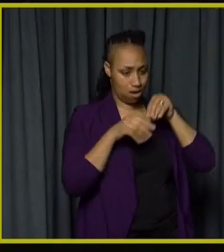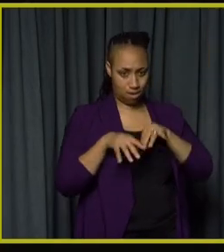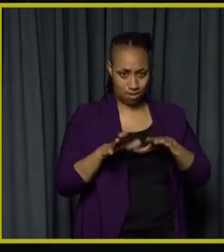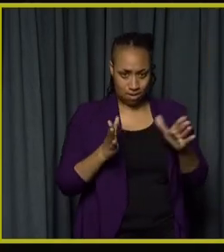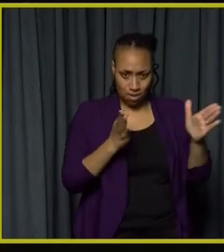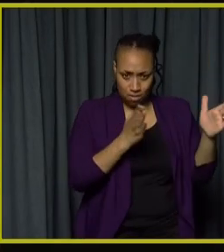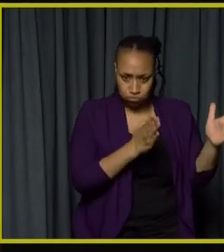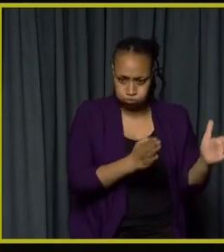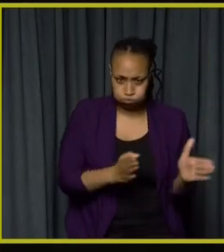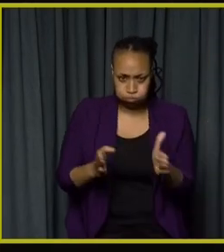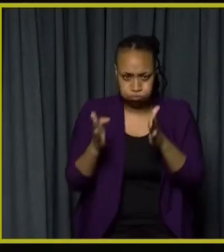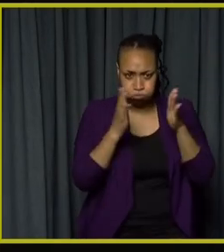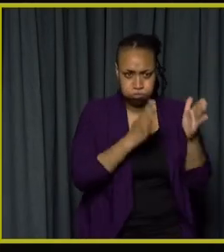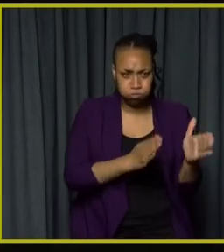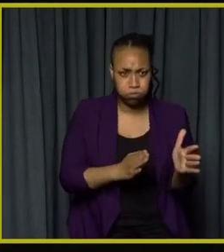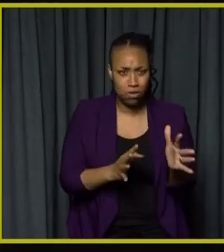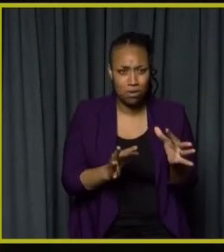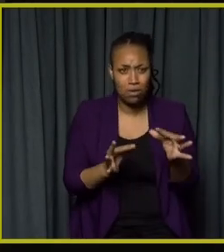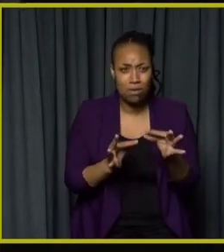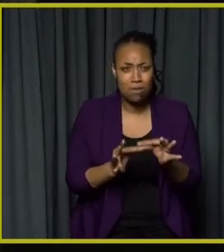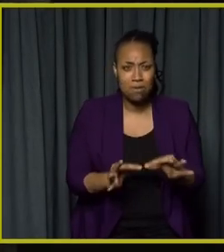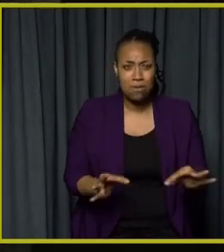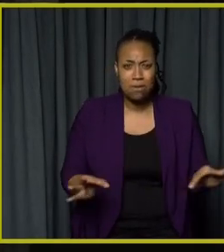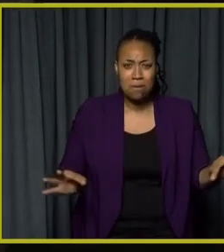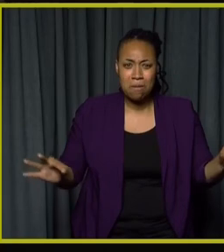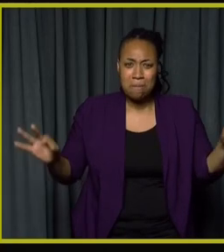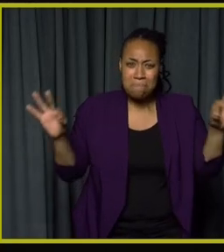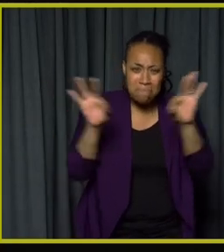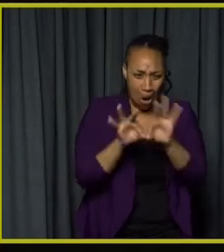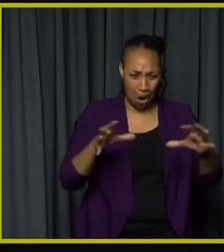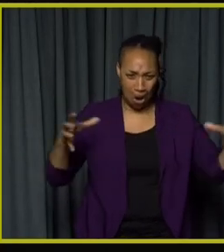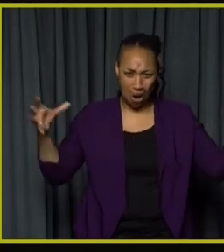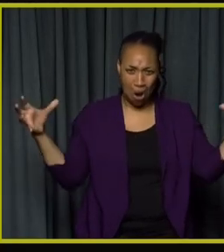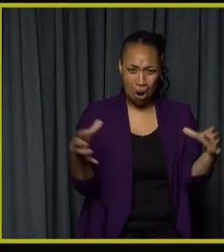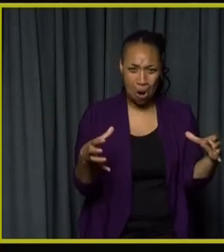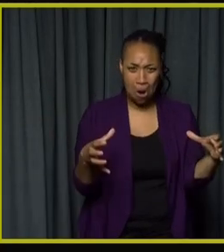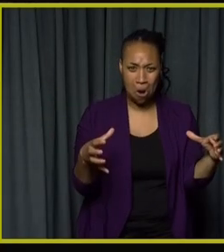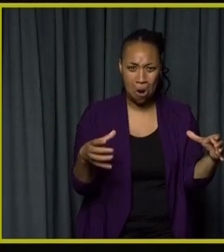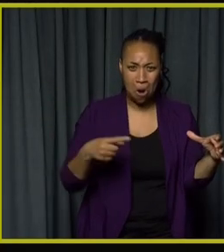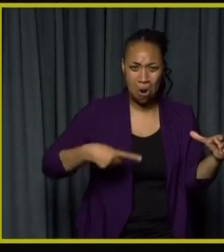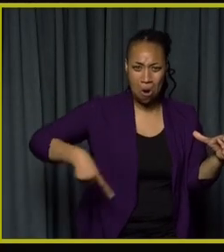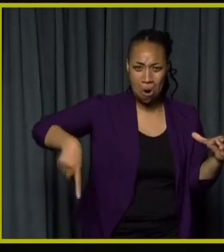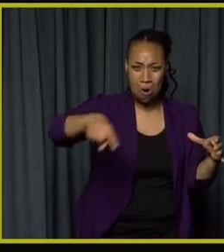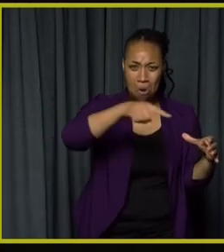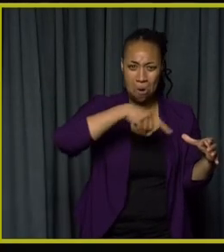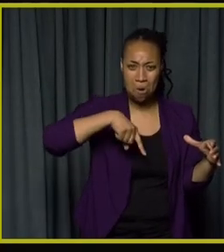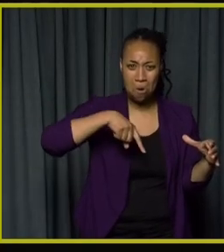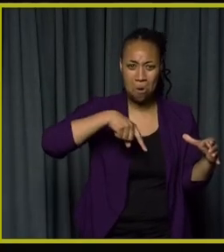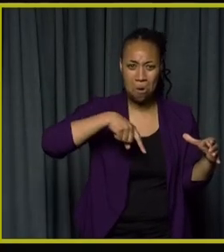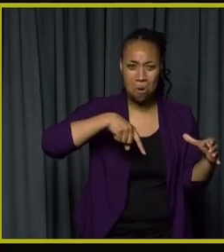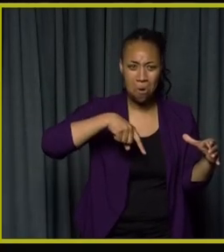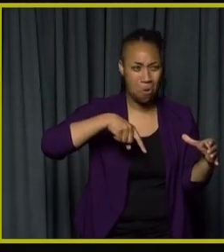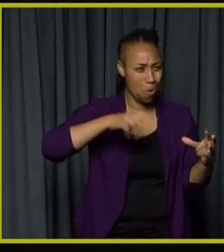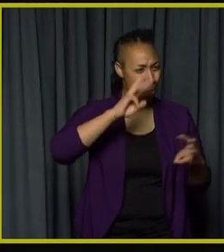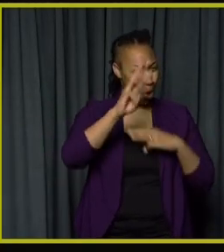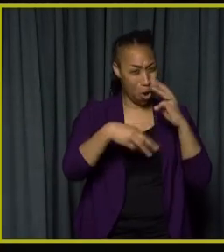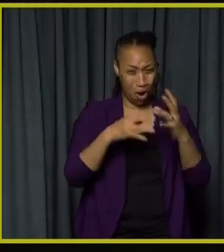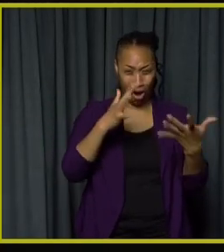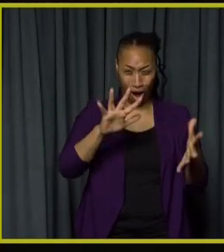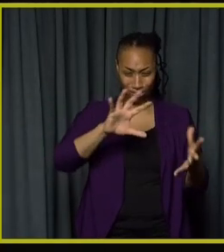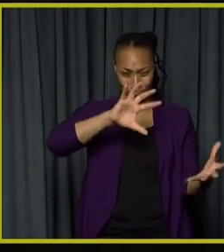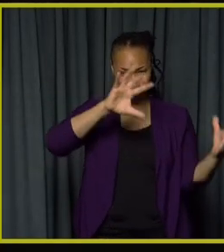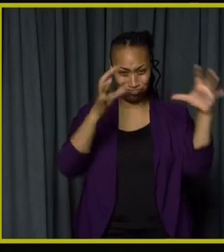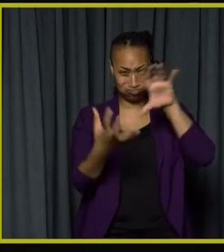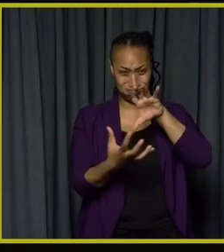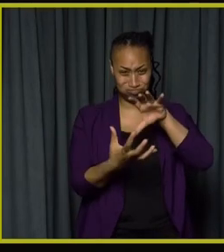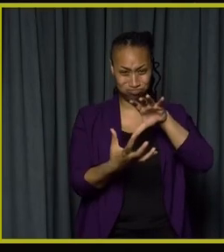are moments when the universe itself groans and declares, it's time. In the scriptures, there